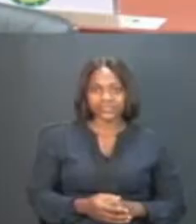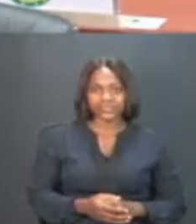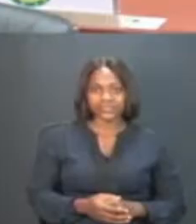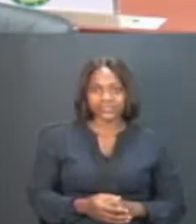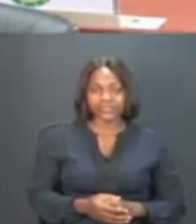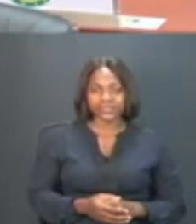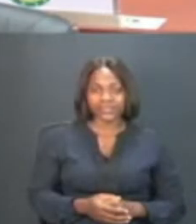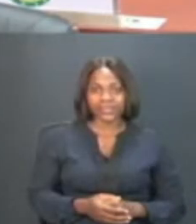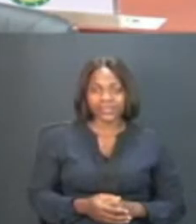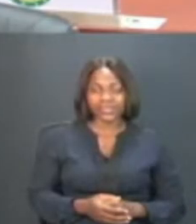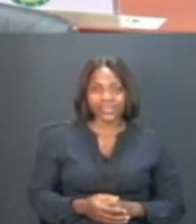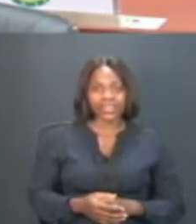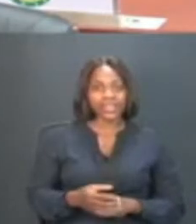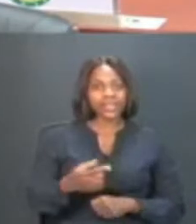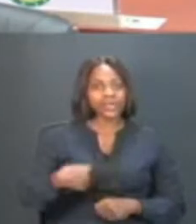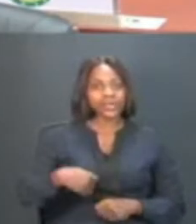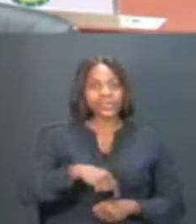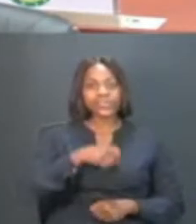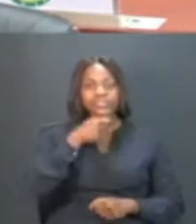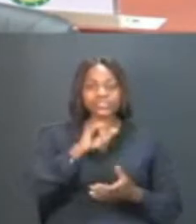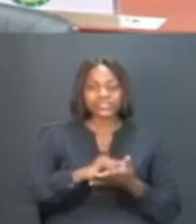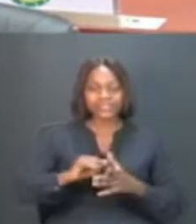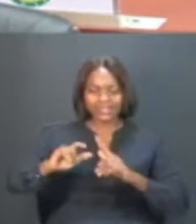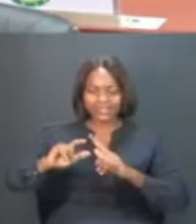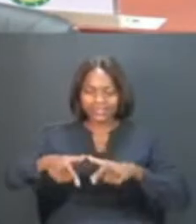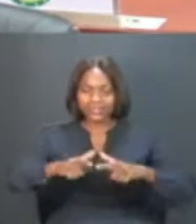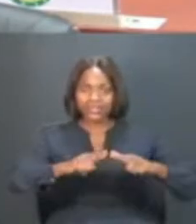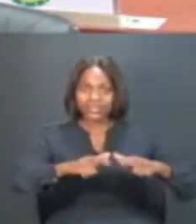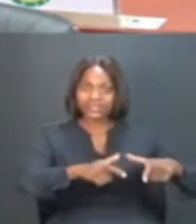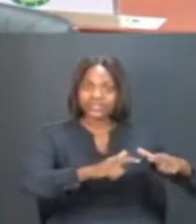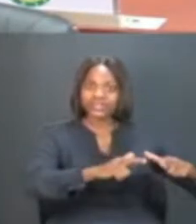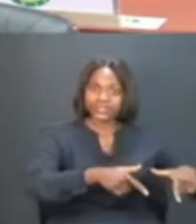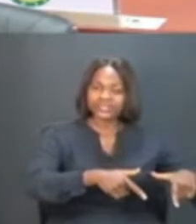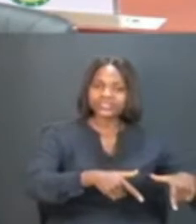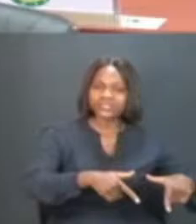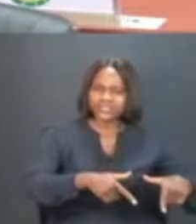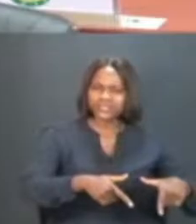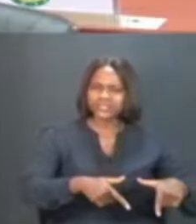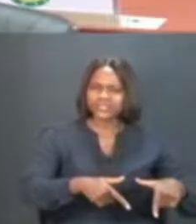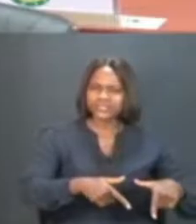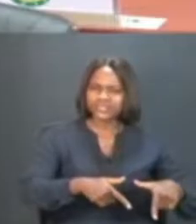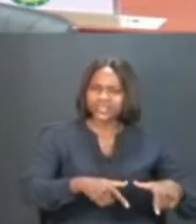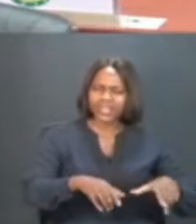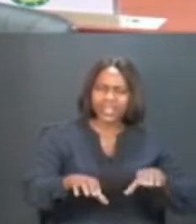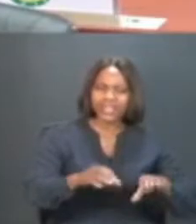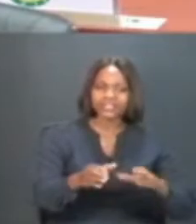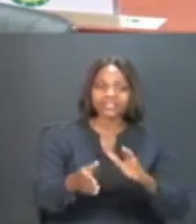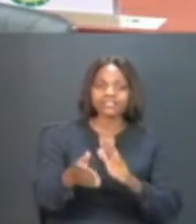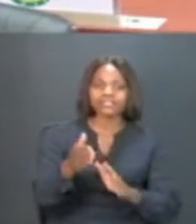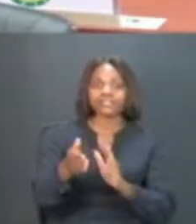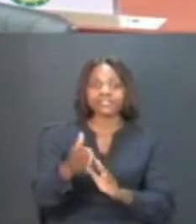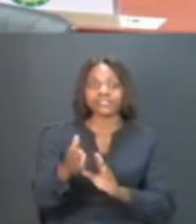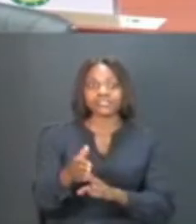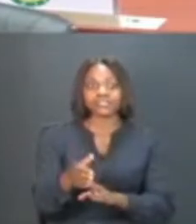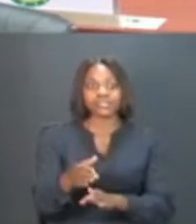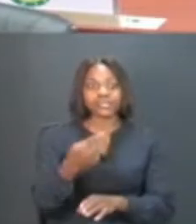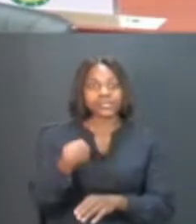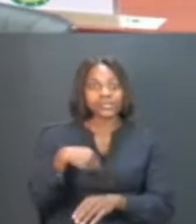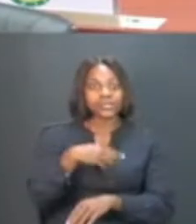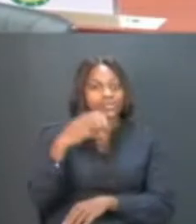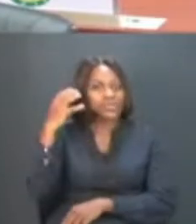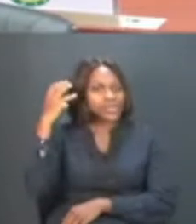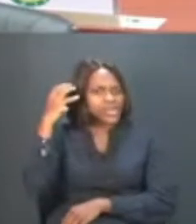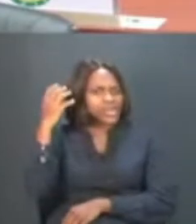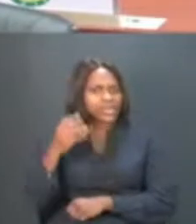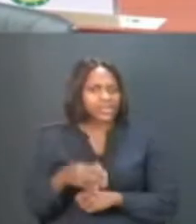that decentralization is taken up very fast. We have just heard about monies